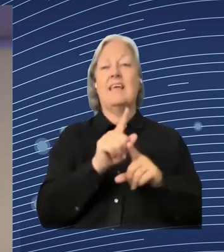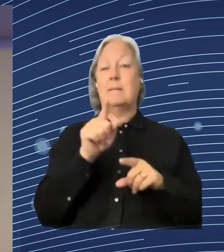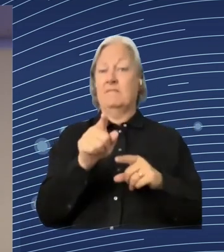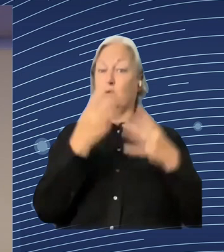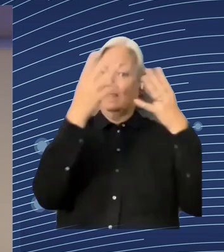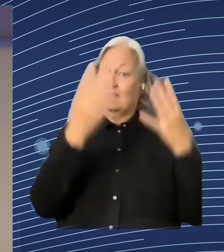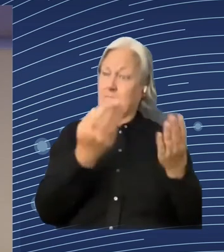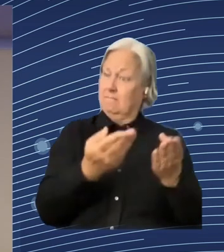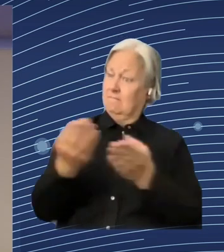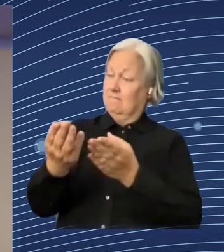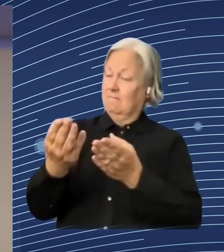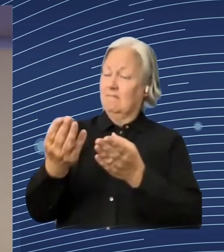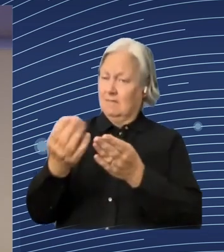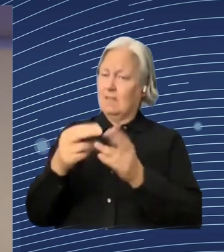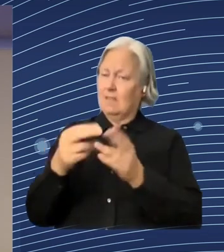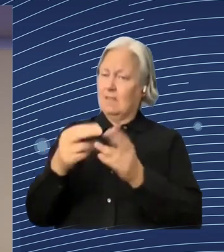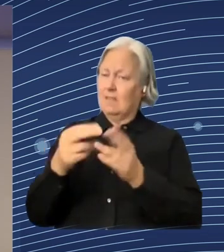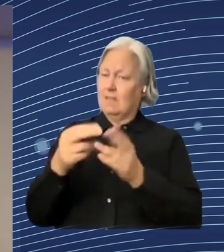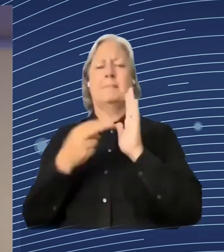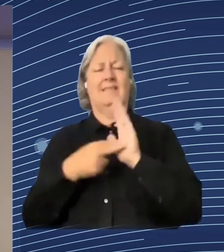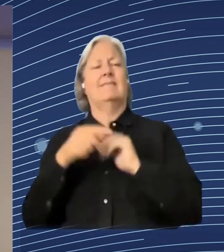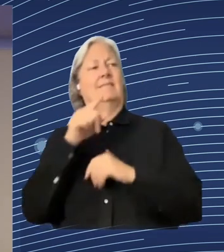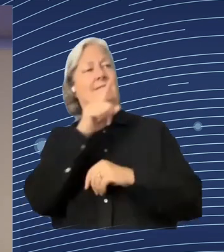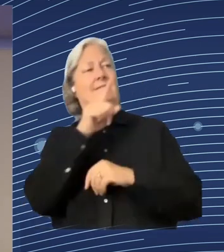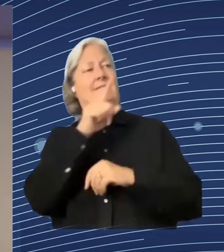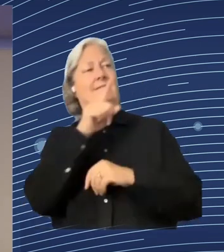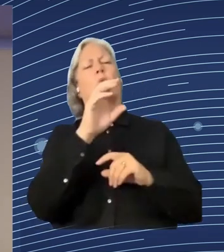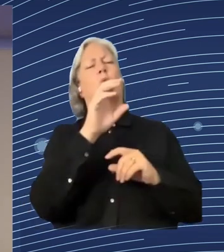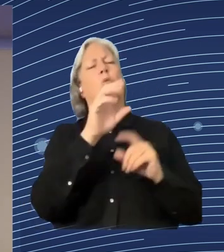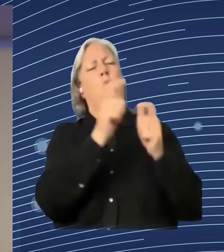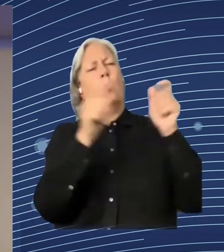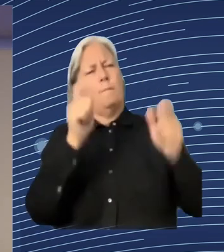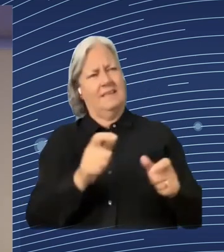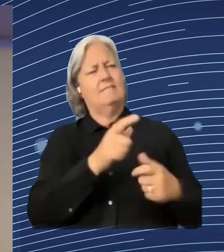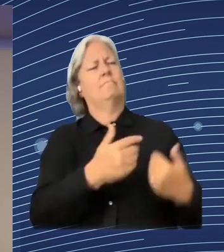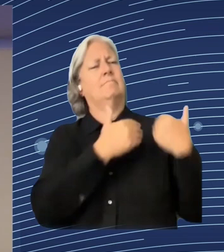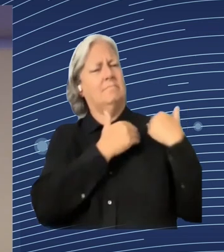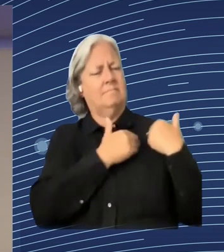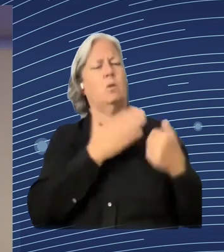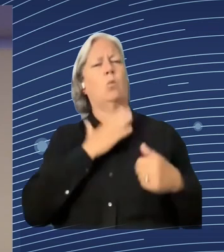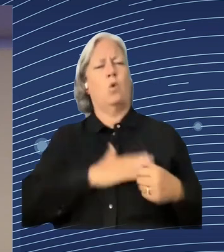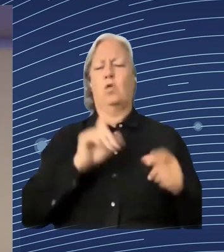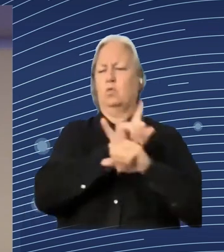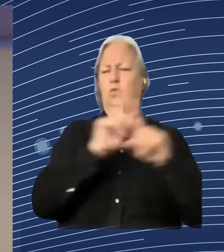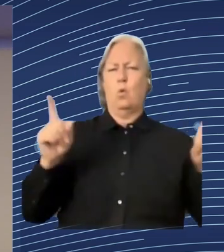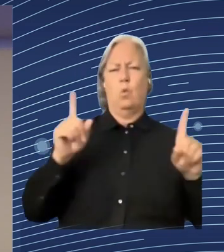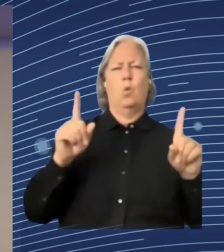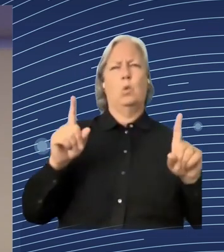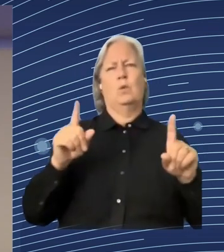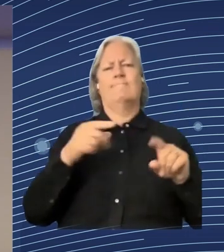It's a responsible company that has taken the steps to make sure that there's no harm in society. Then I can